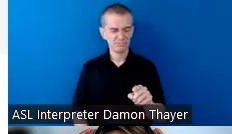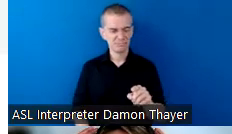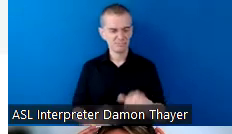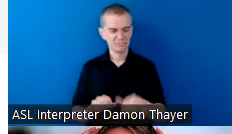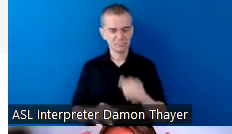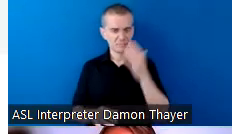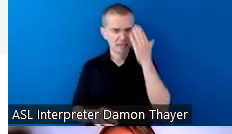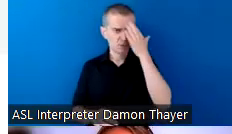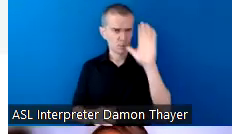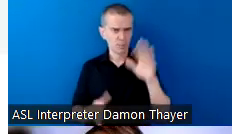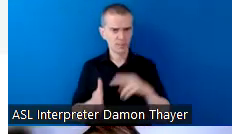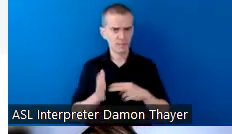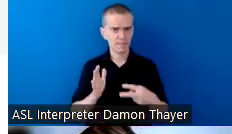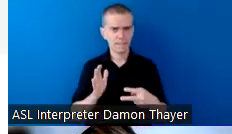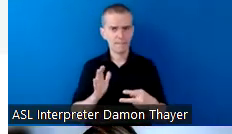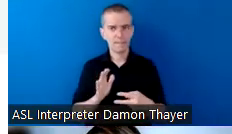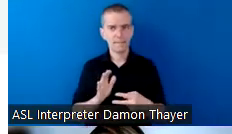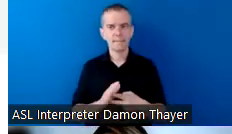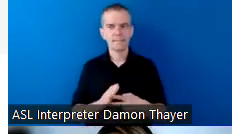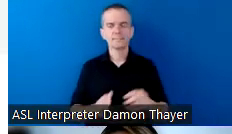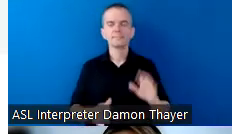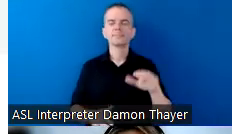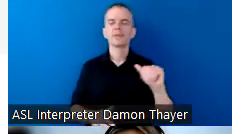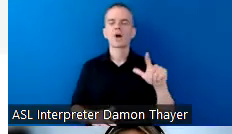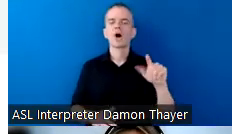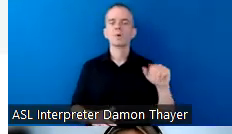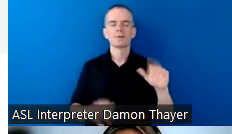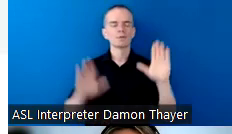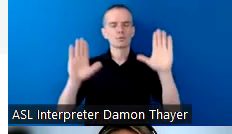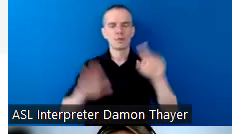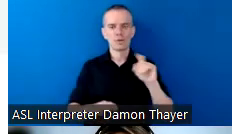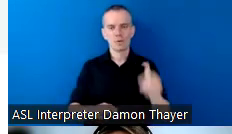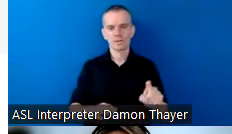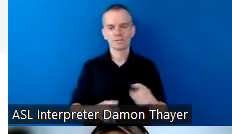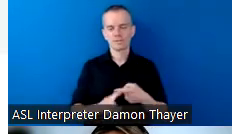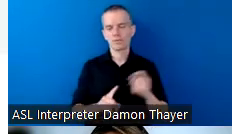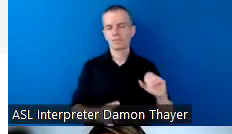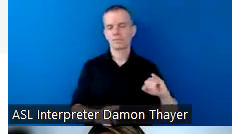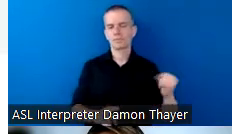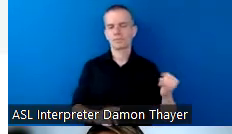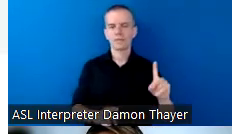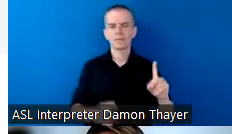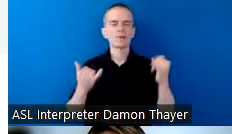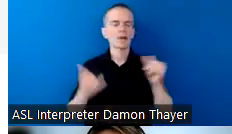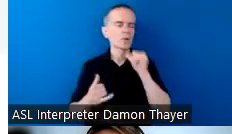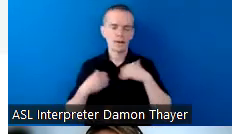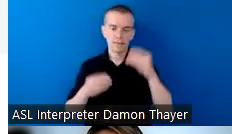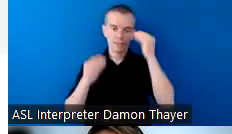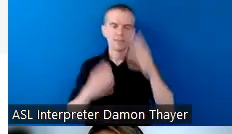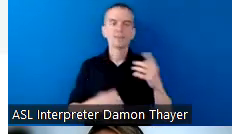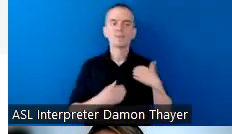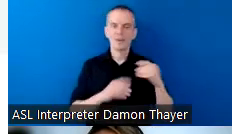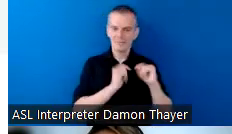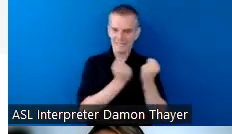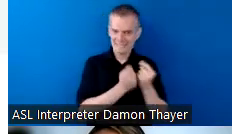you might. That's a great question, JD. Right now, I don't have that information on hand. We do have a team that is working specifically with